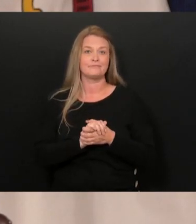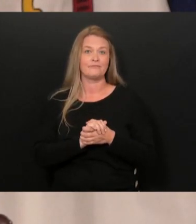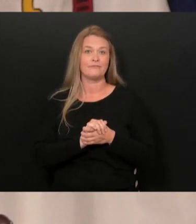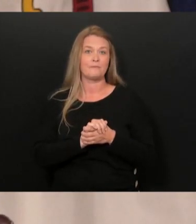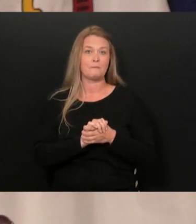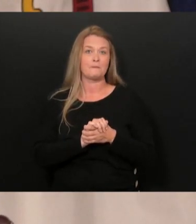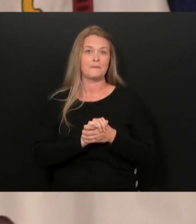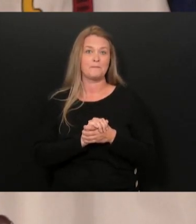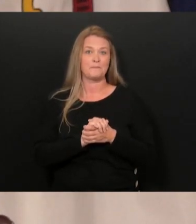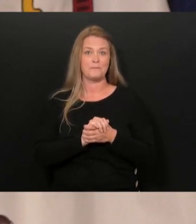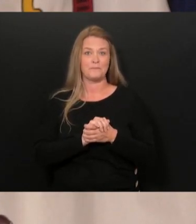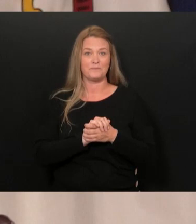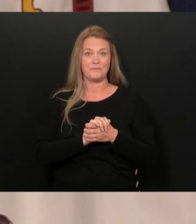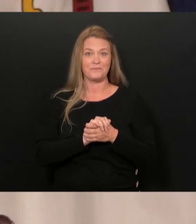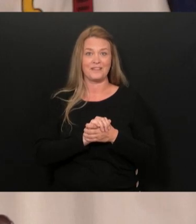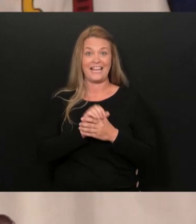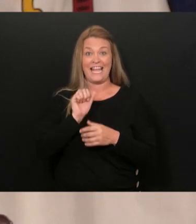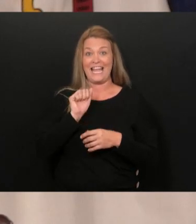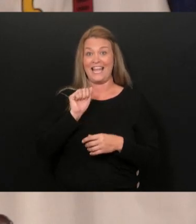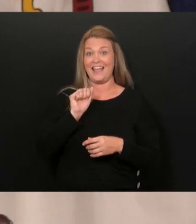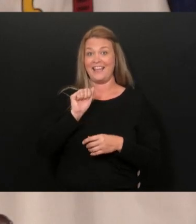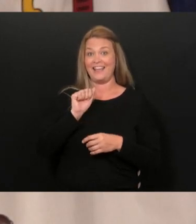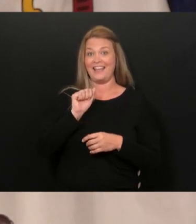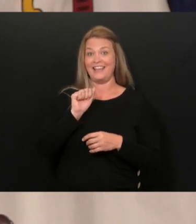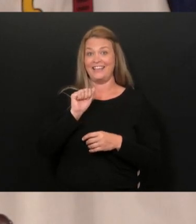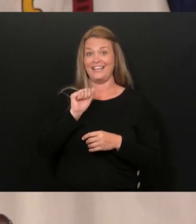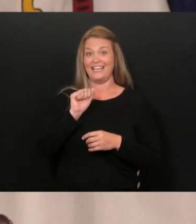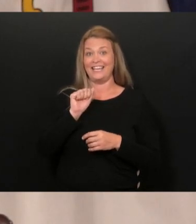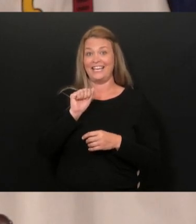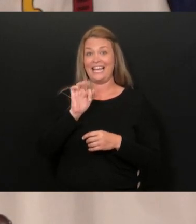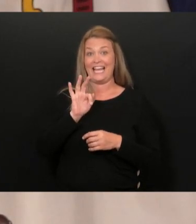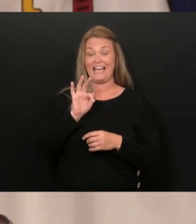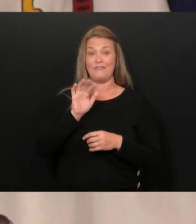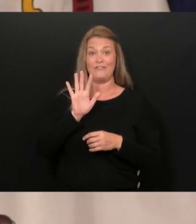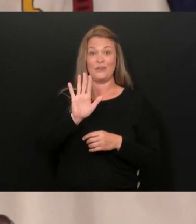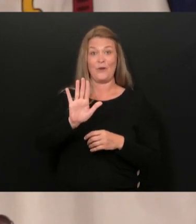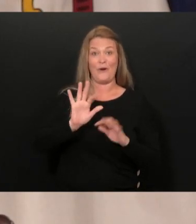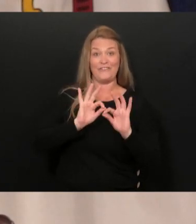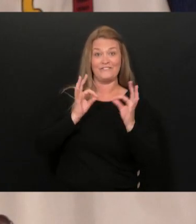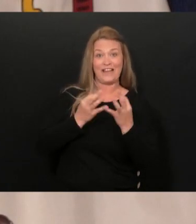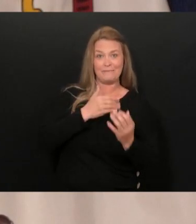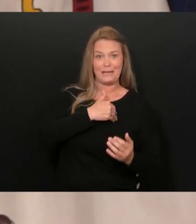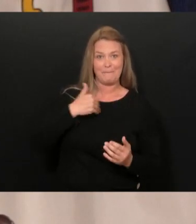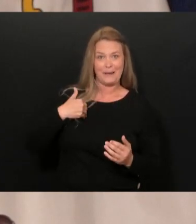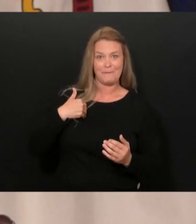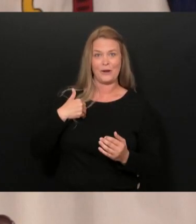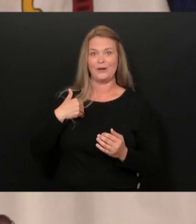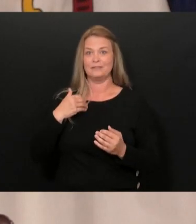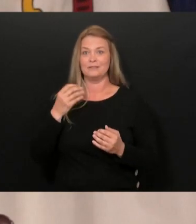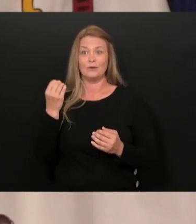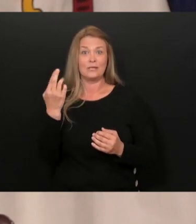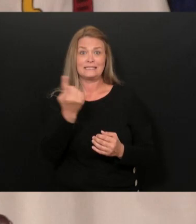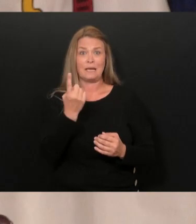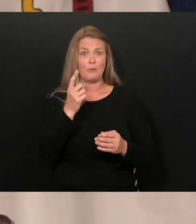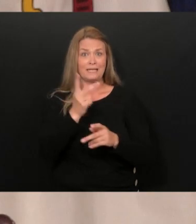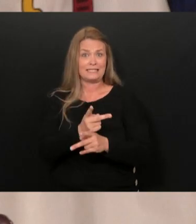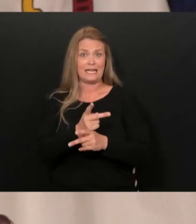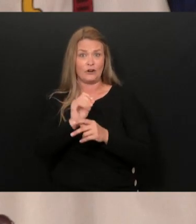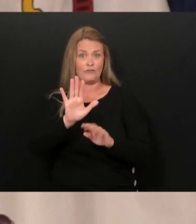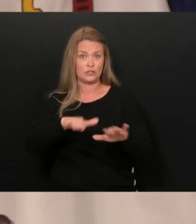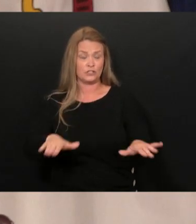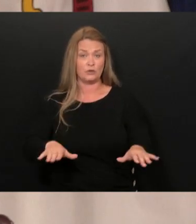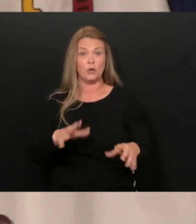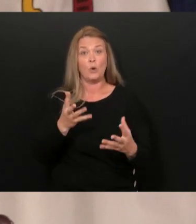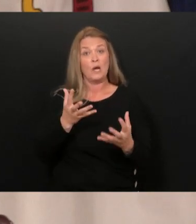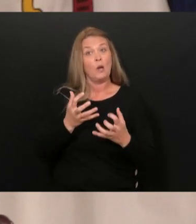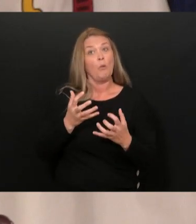if you have a way, a family member to take care of your children and everything else, we want our daycare